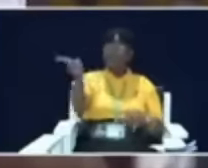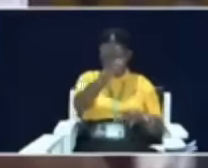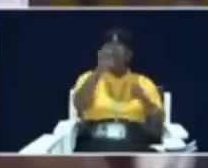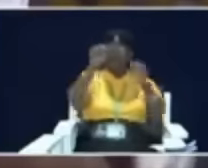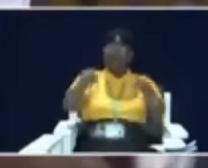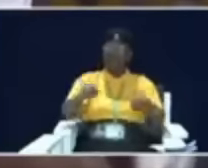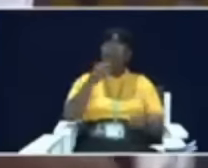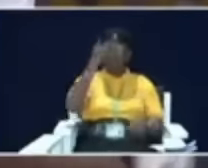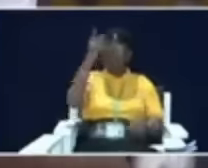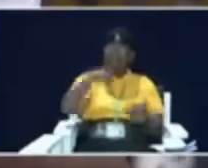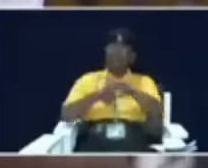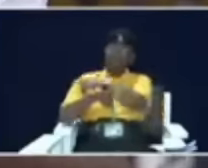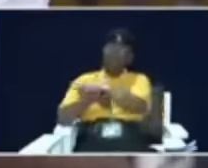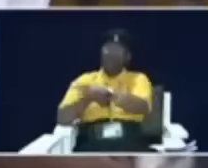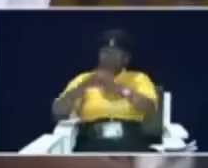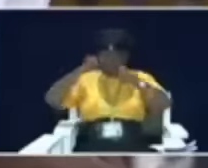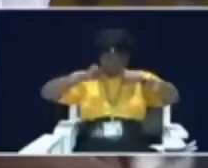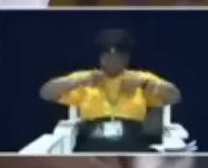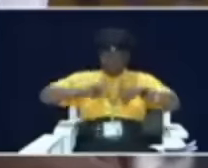The Holy Ghost Congress